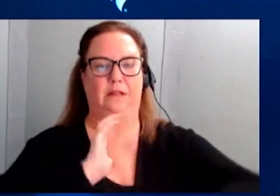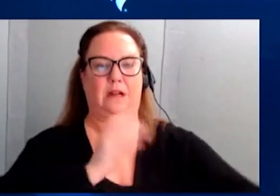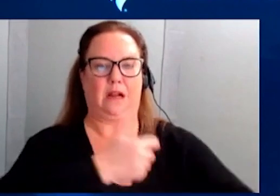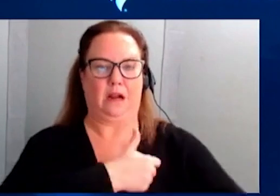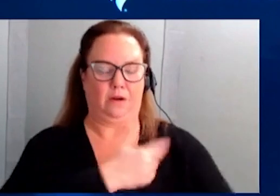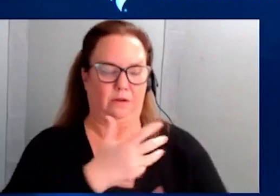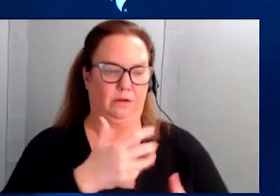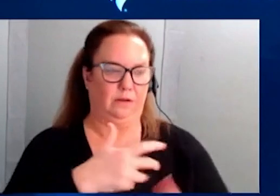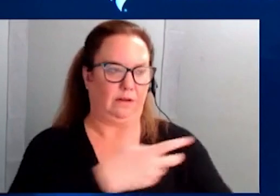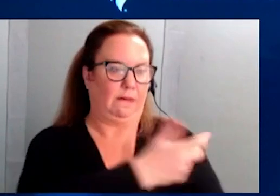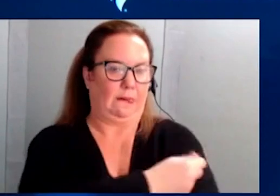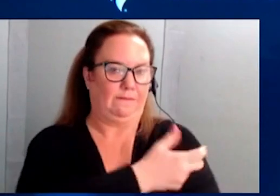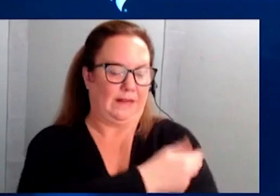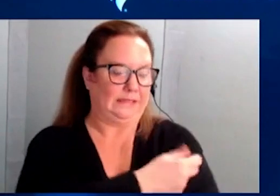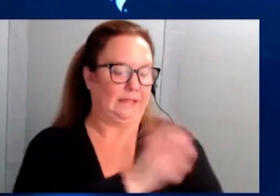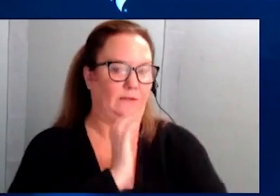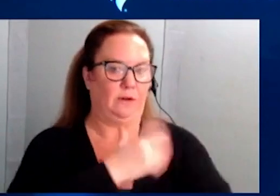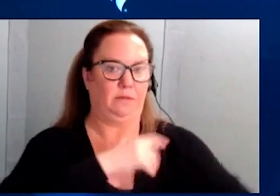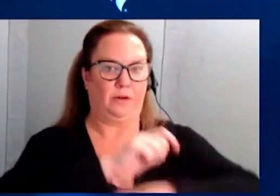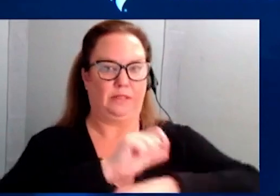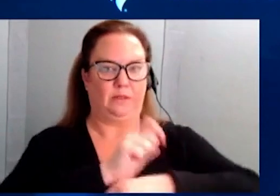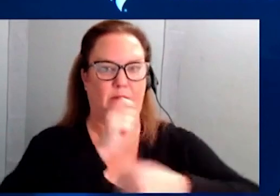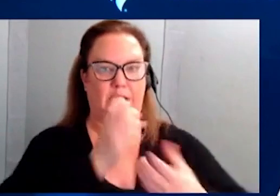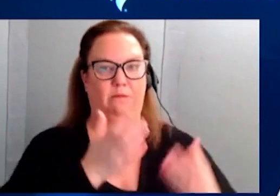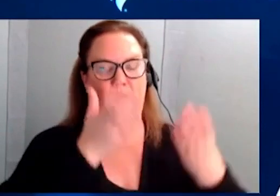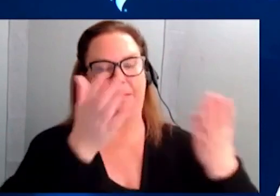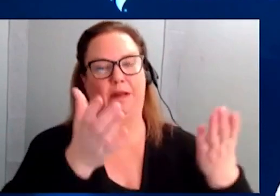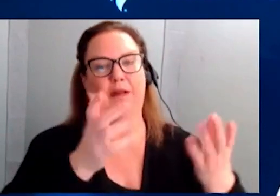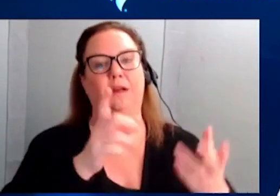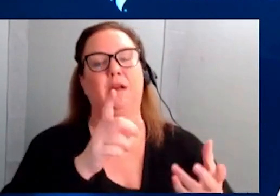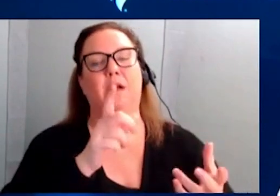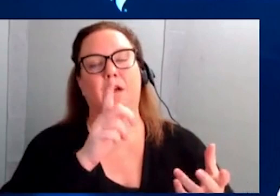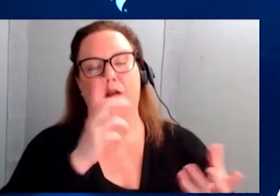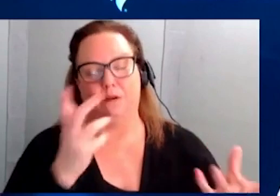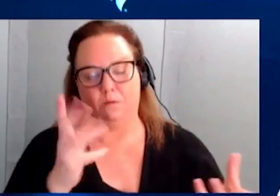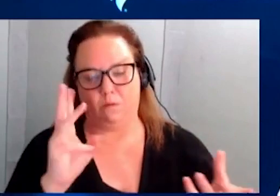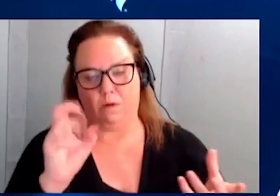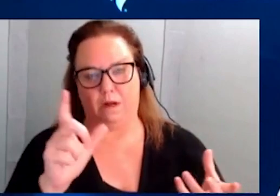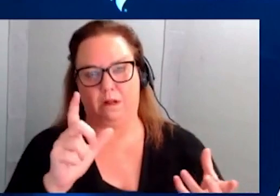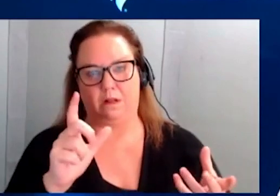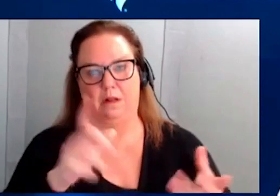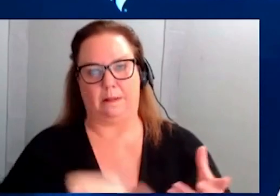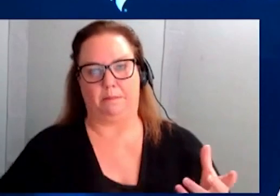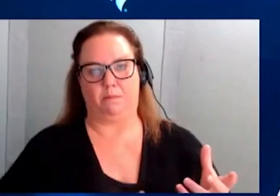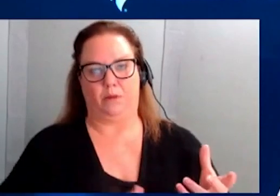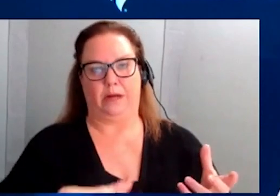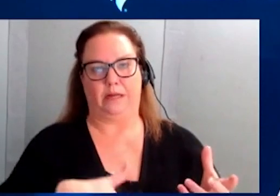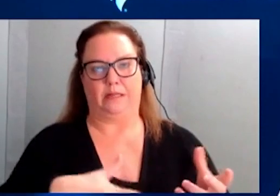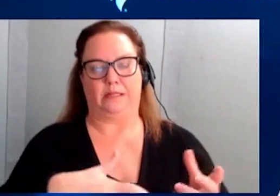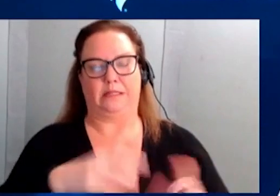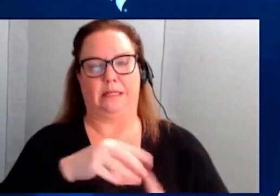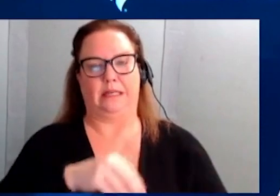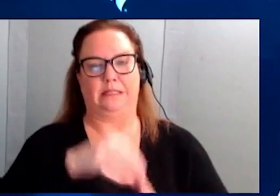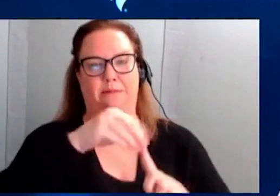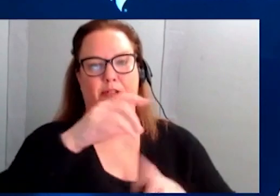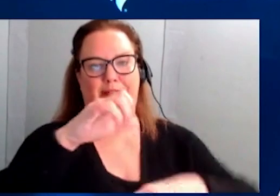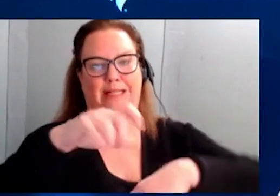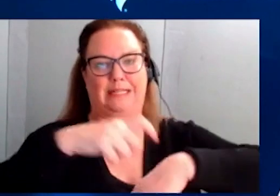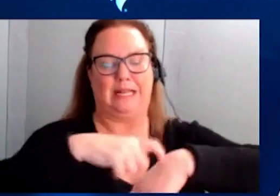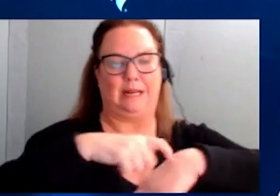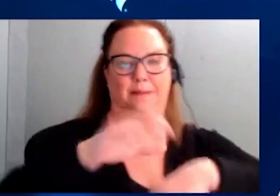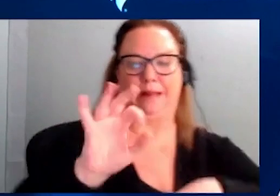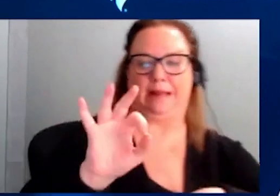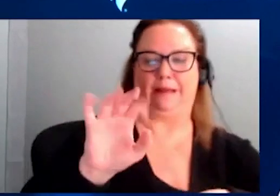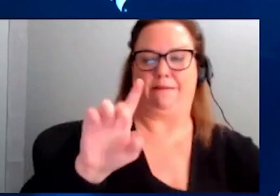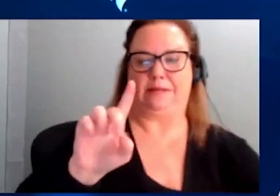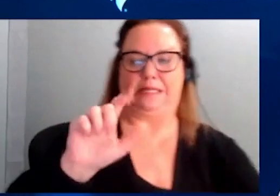vaccine plan for our employees, we didn't recommend it. We didn't. We left pregnancy as an exemption because at the time the FDA said we don't